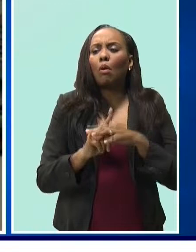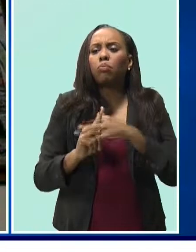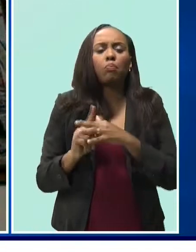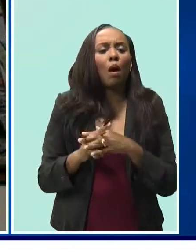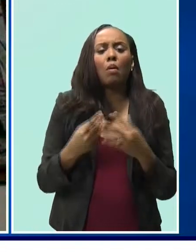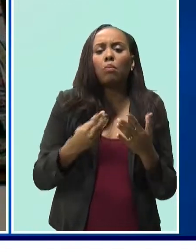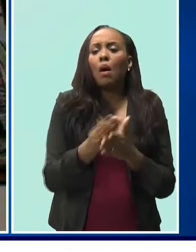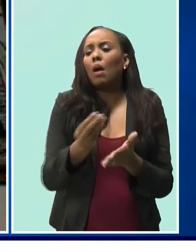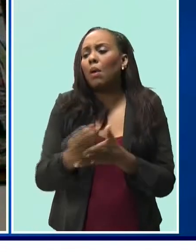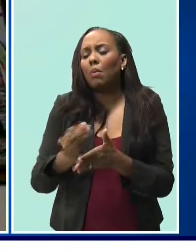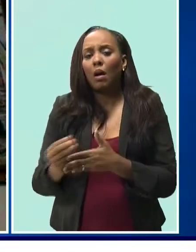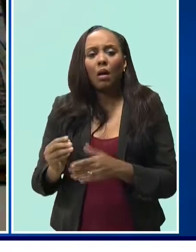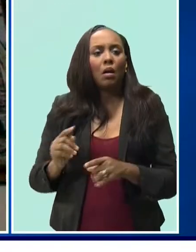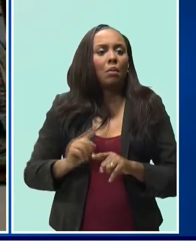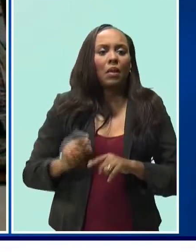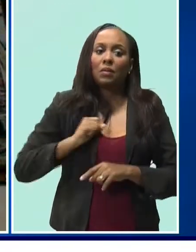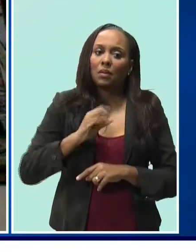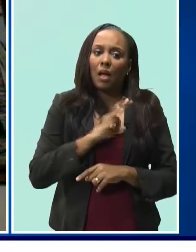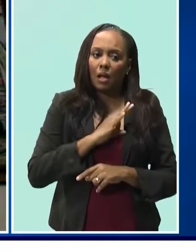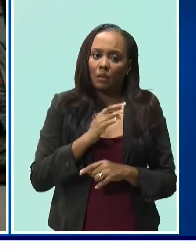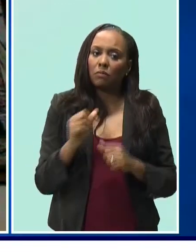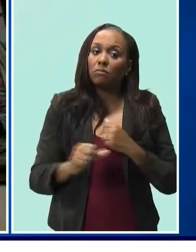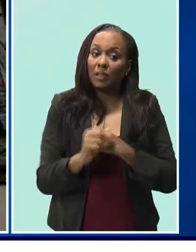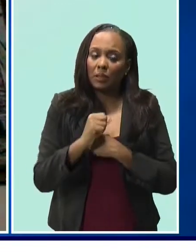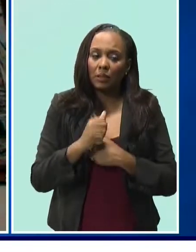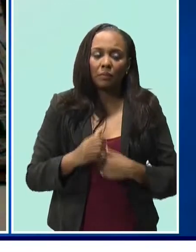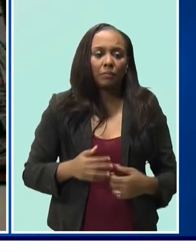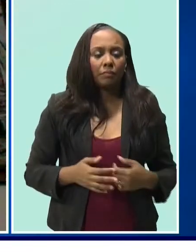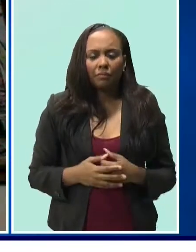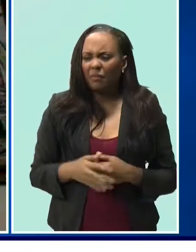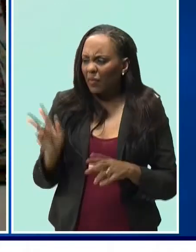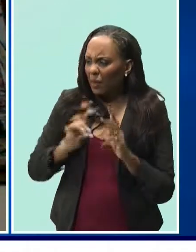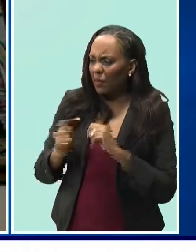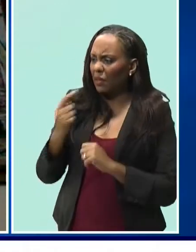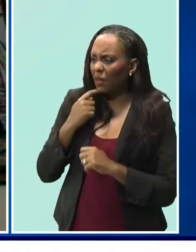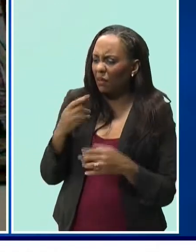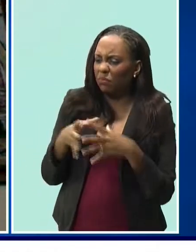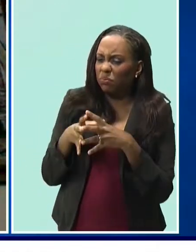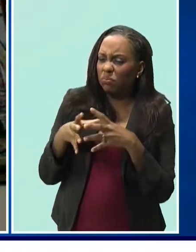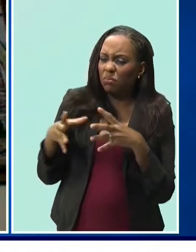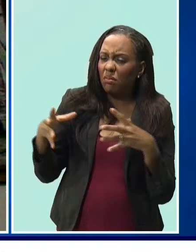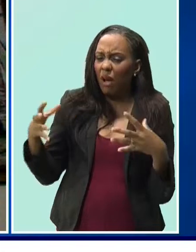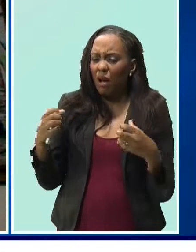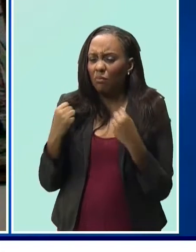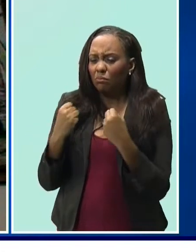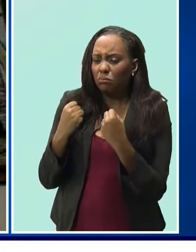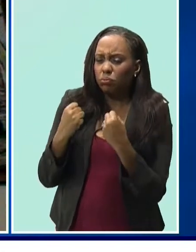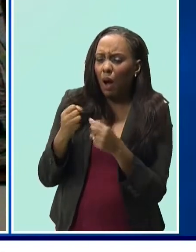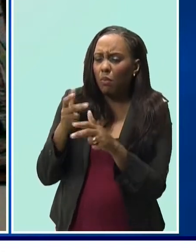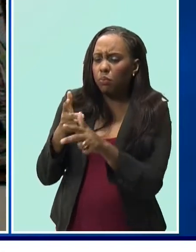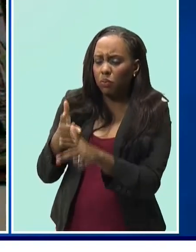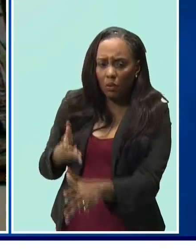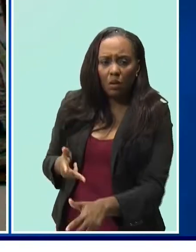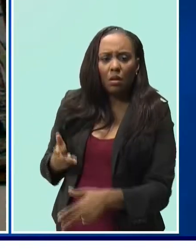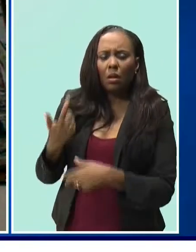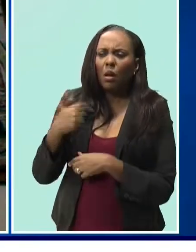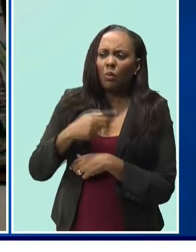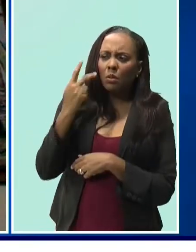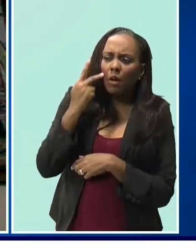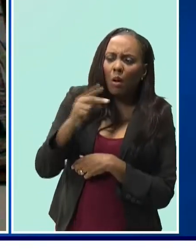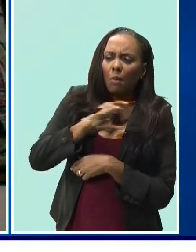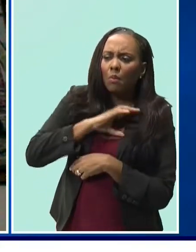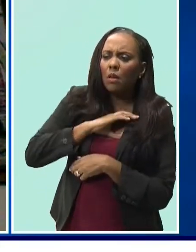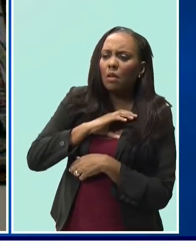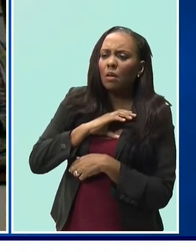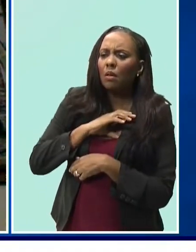Okay, people are talking about seeing more cars on the road. Only today our cameras picked up some policemen doing some stops